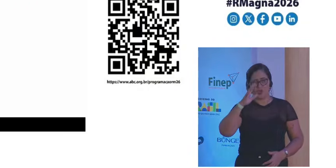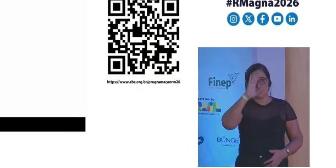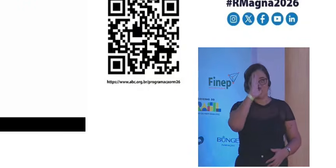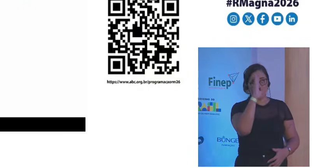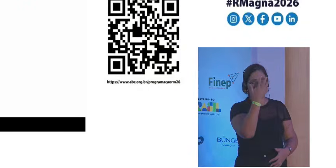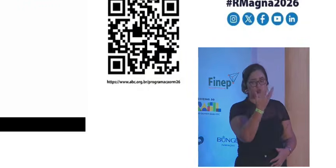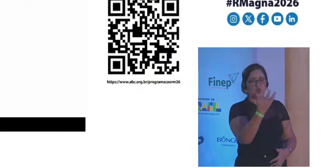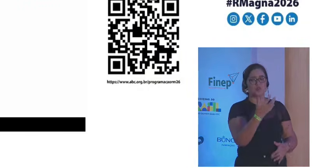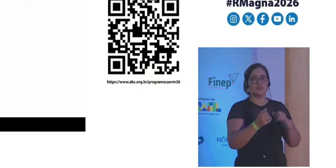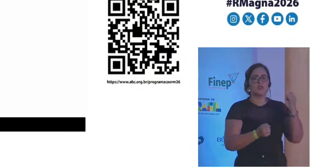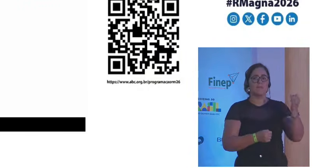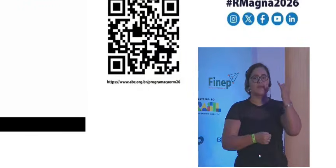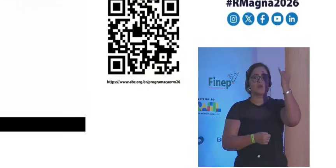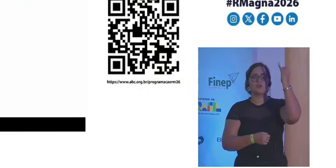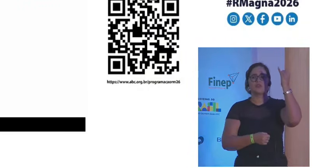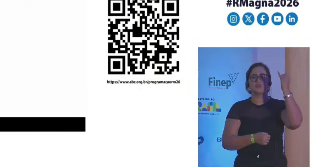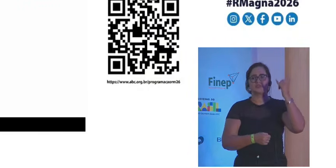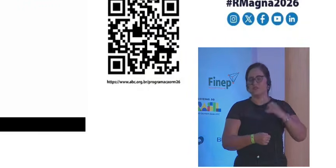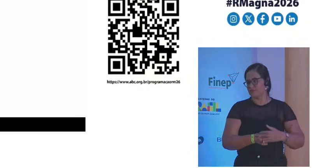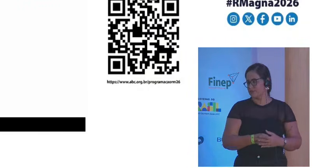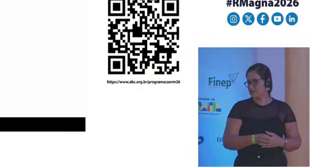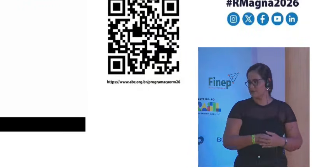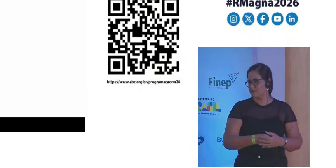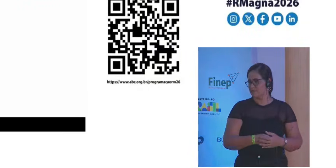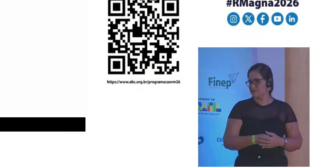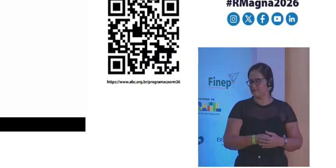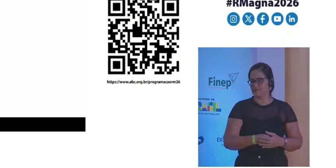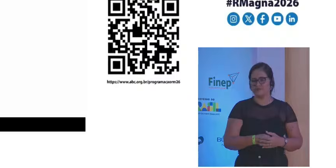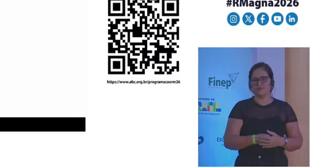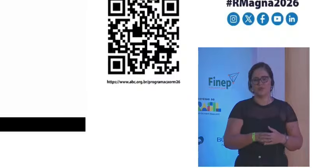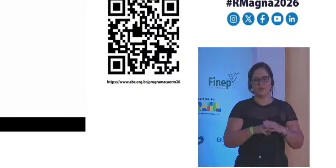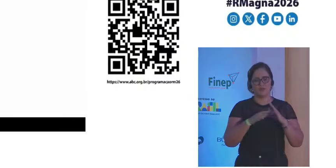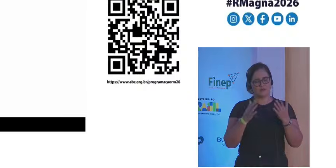solutions are unlikely. Thank you.